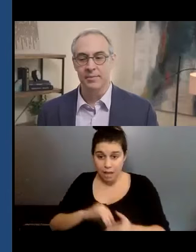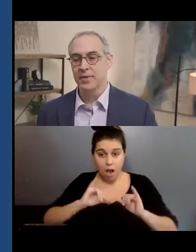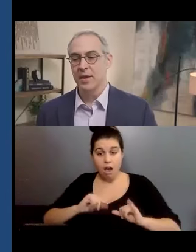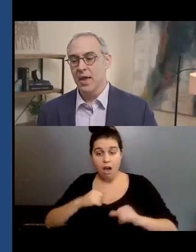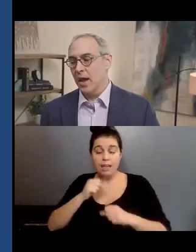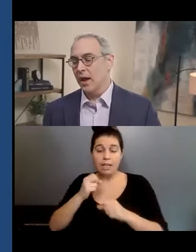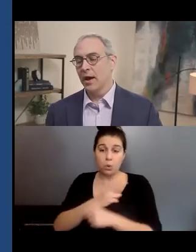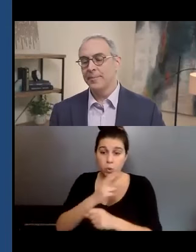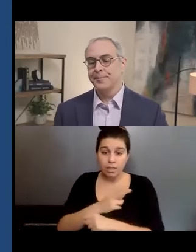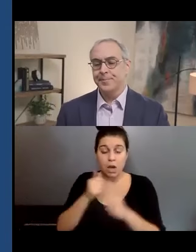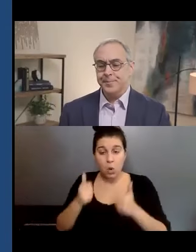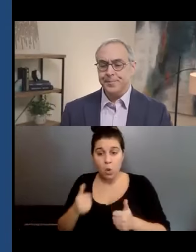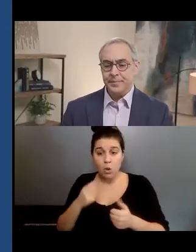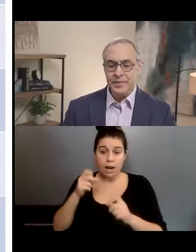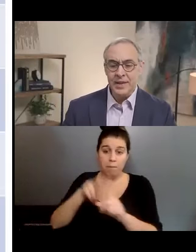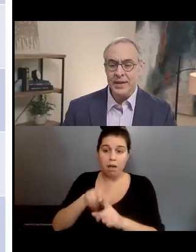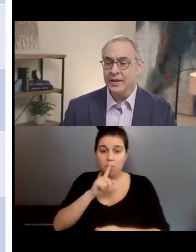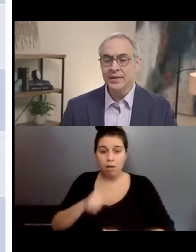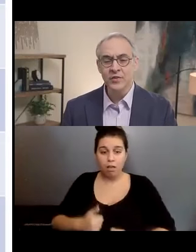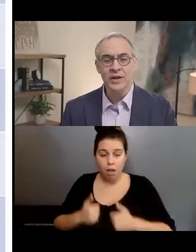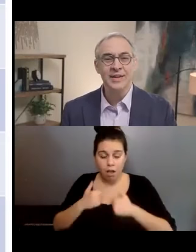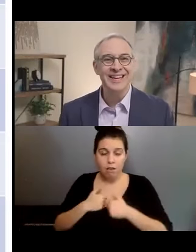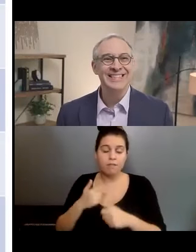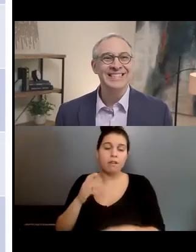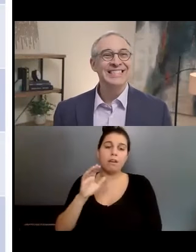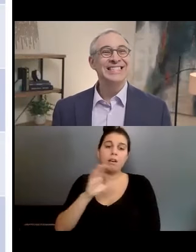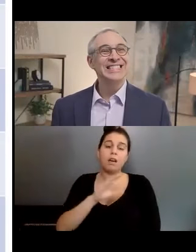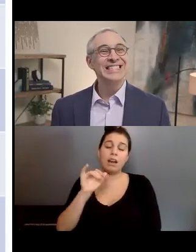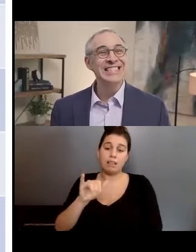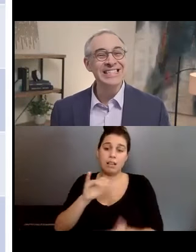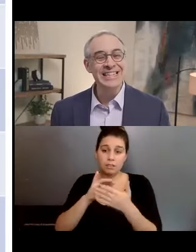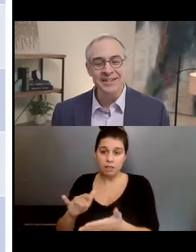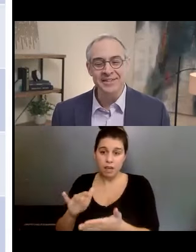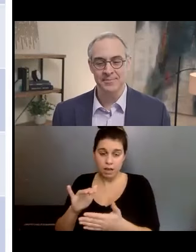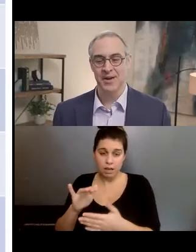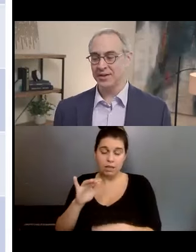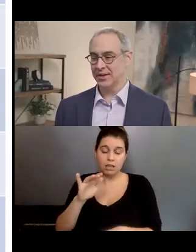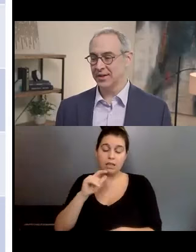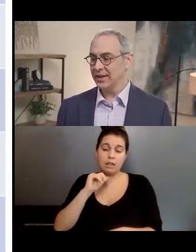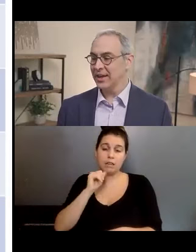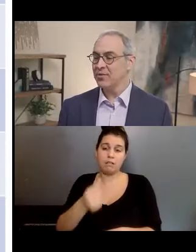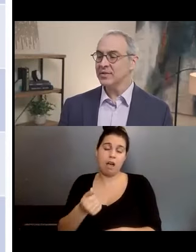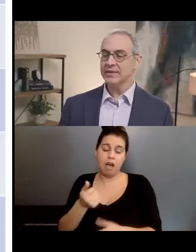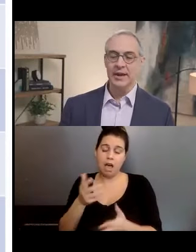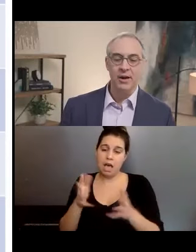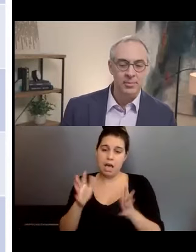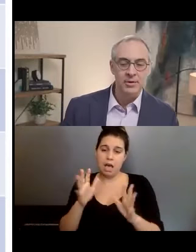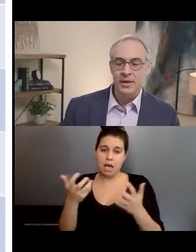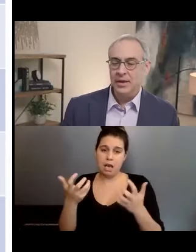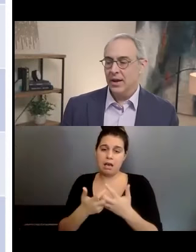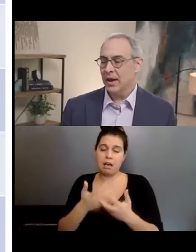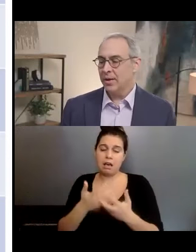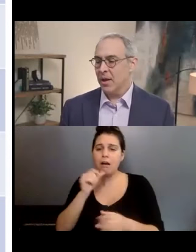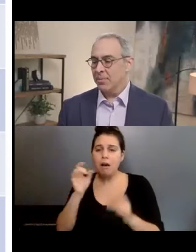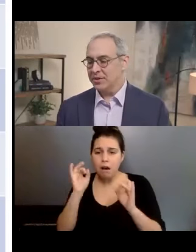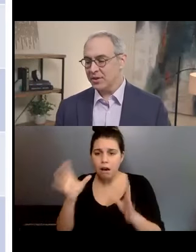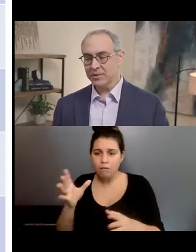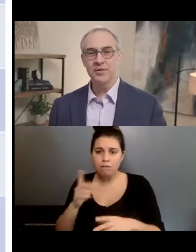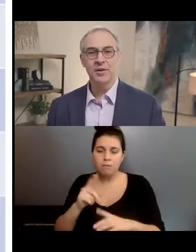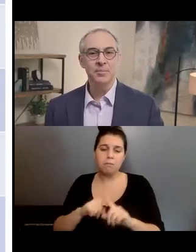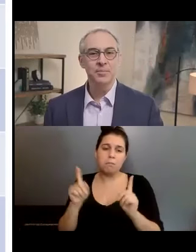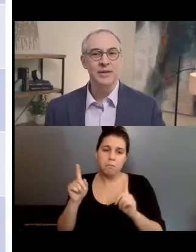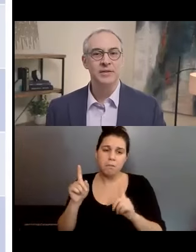I'm done. In this study, not as much. It wasn't terrible,